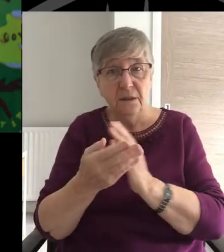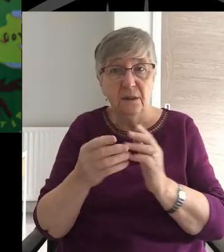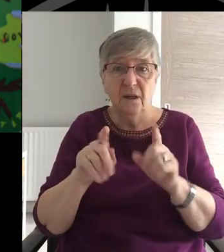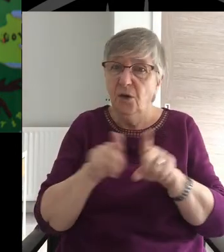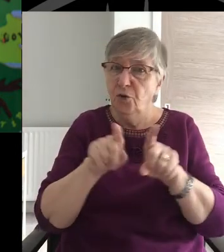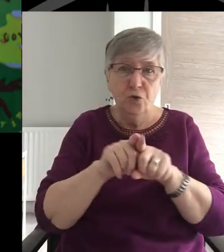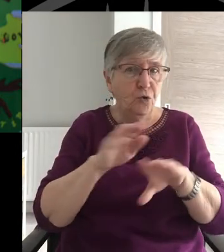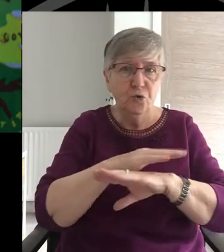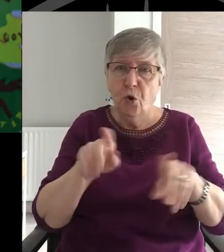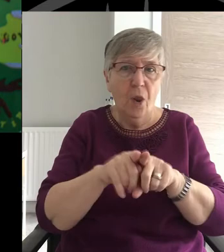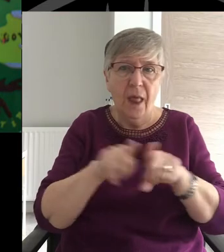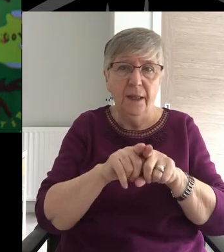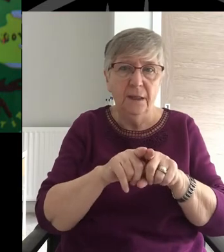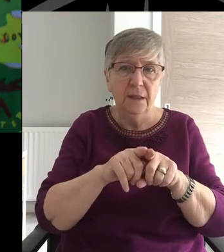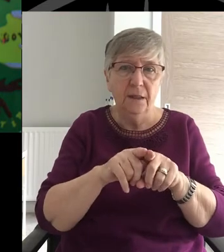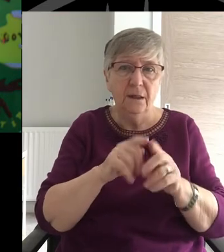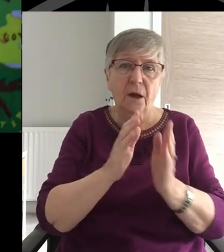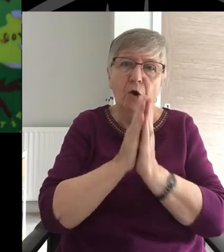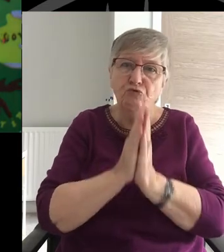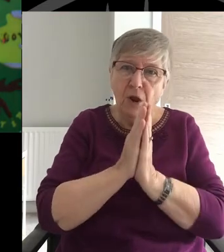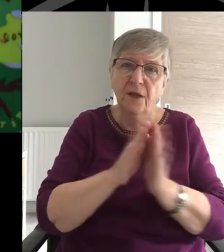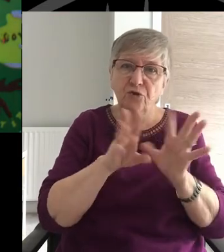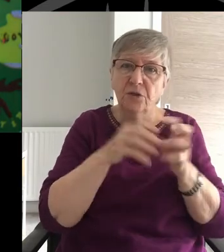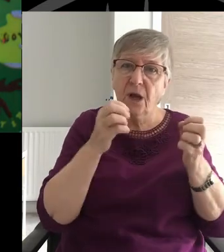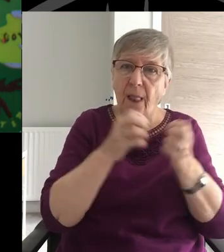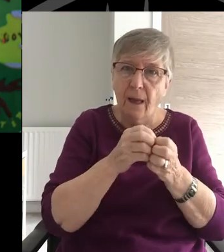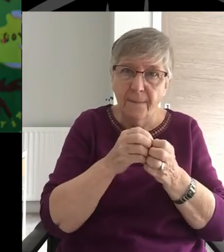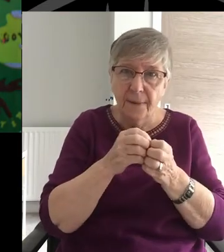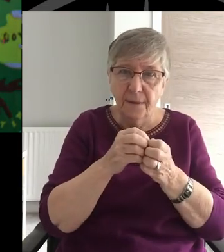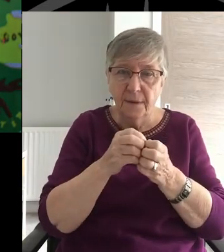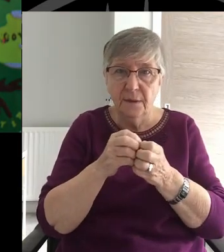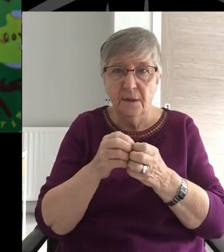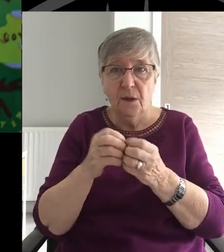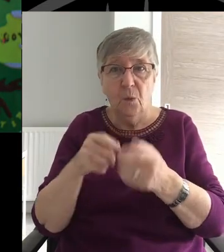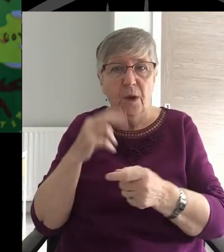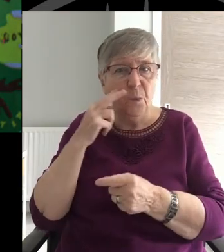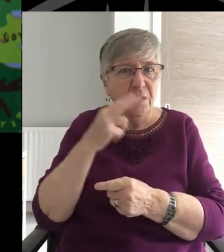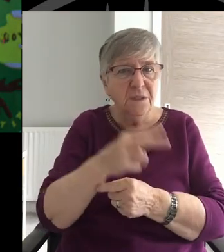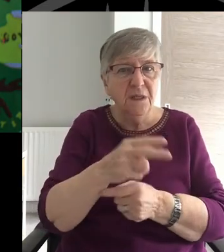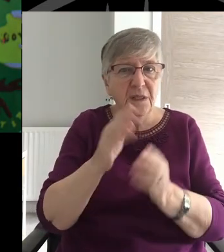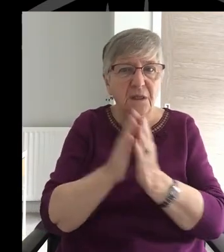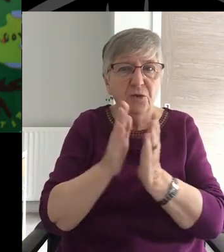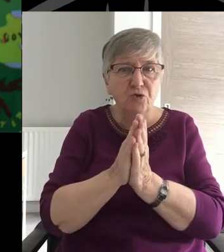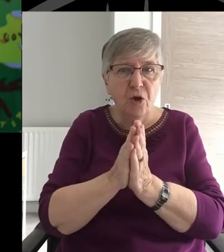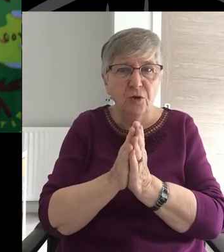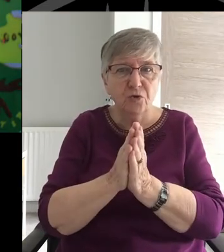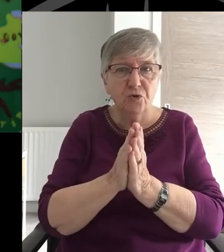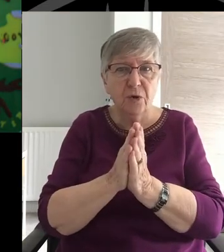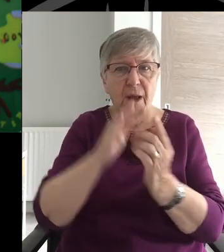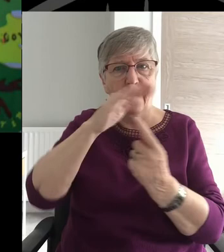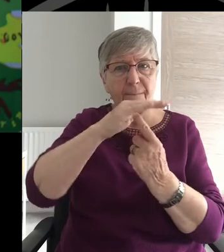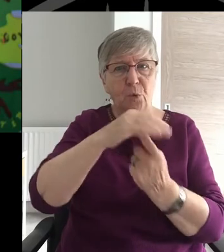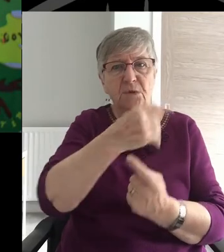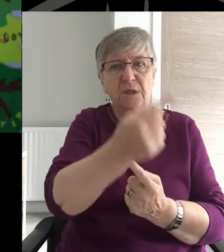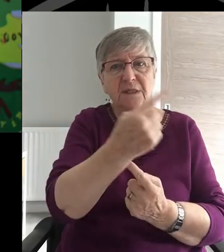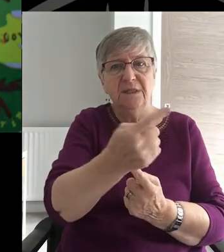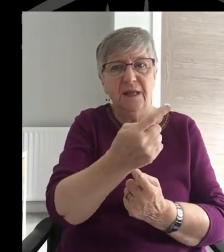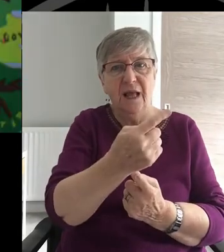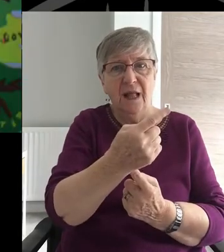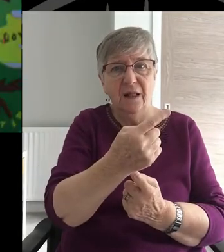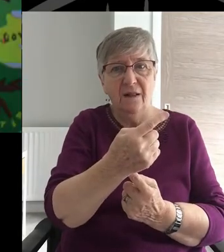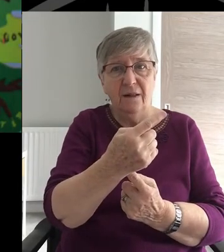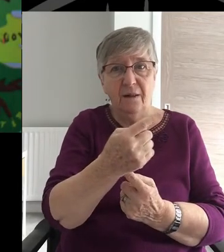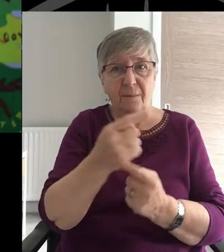side of institutionalism. It's on the other side where we see the church as just something in and of itself rather than as